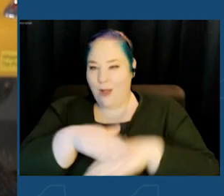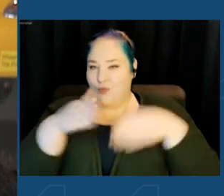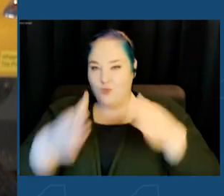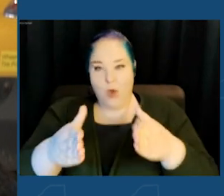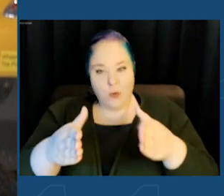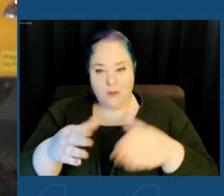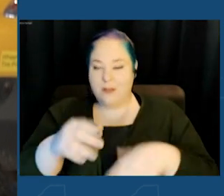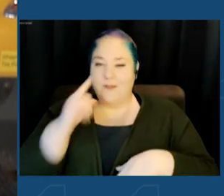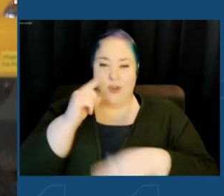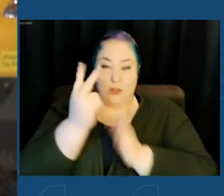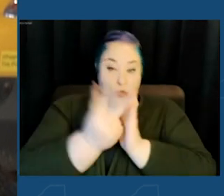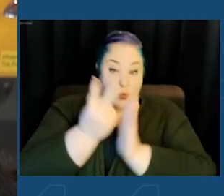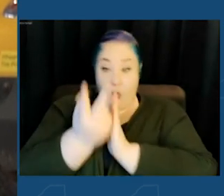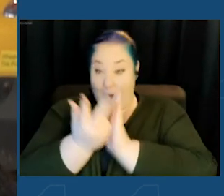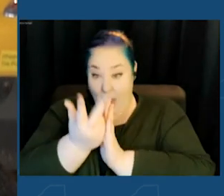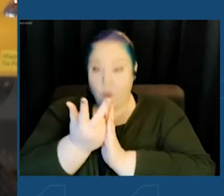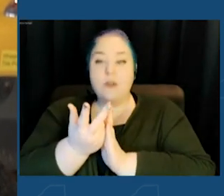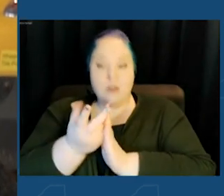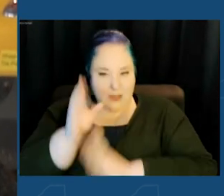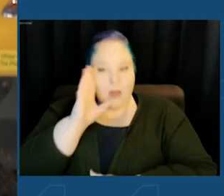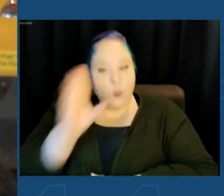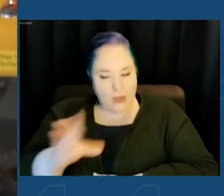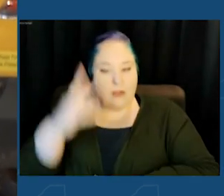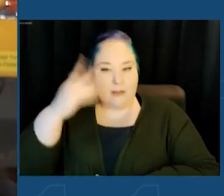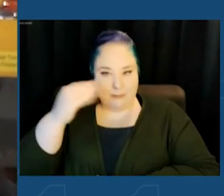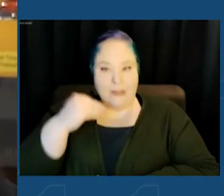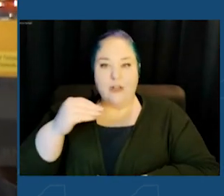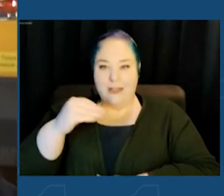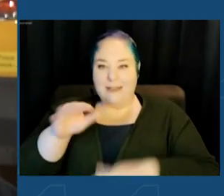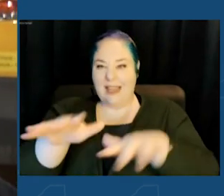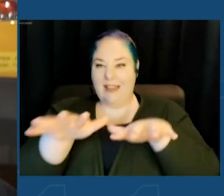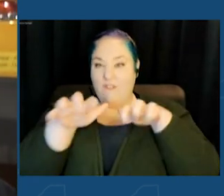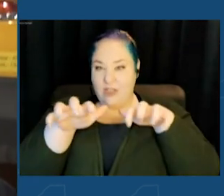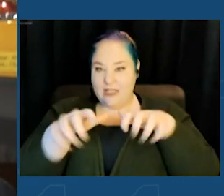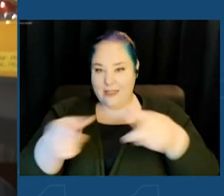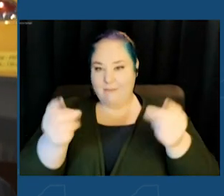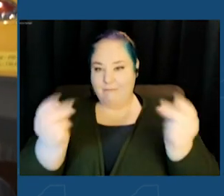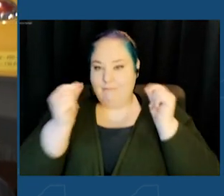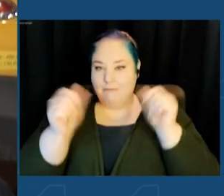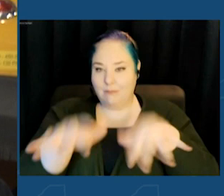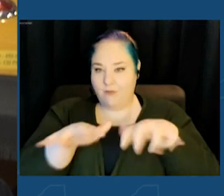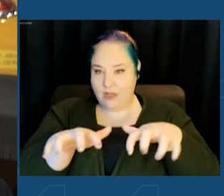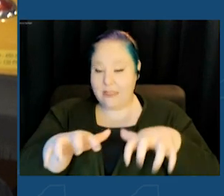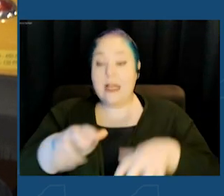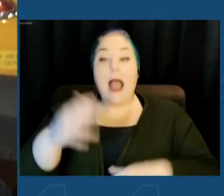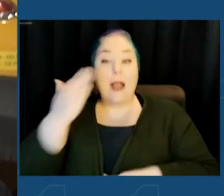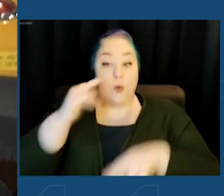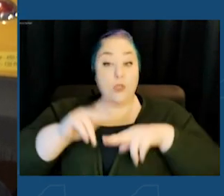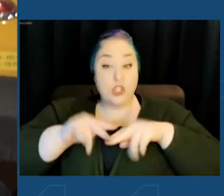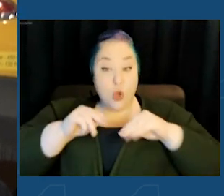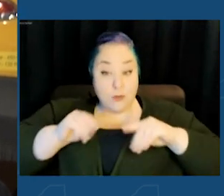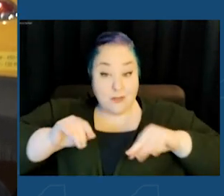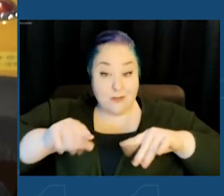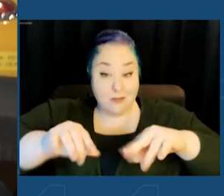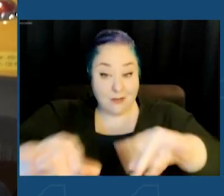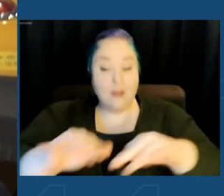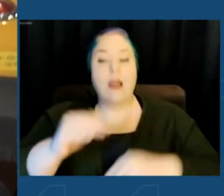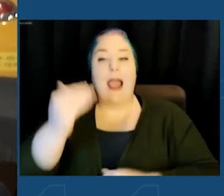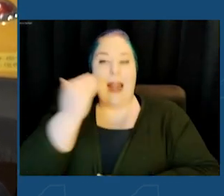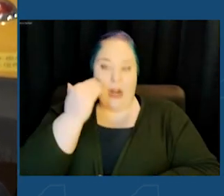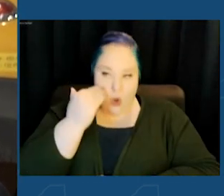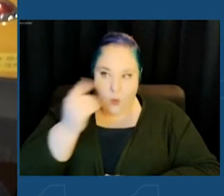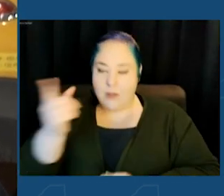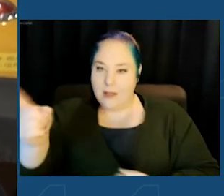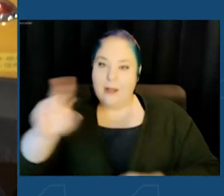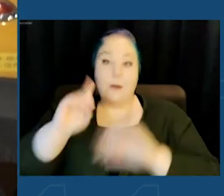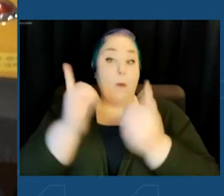or three hours they will also go through a flash freeze and so those roads while salted and I know the Department of Transportation New York City is doing a good job right